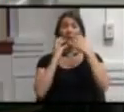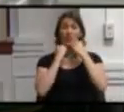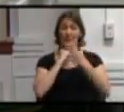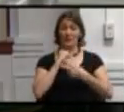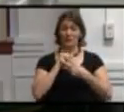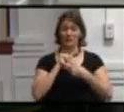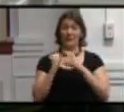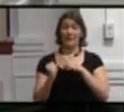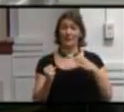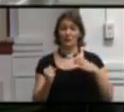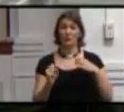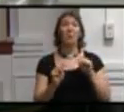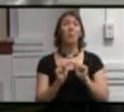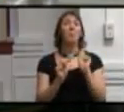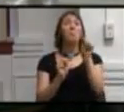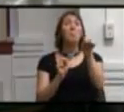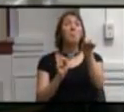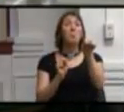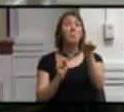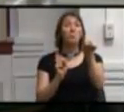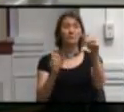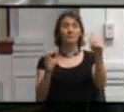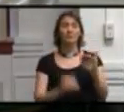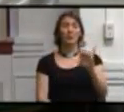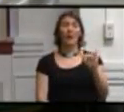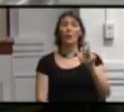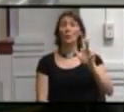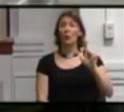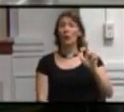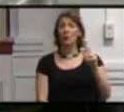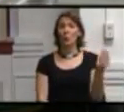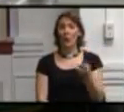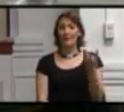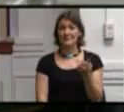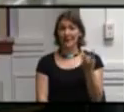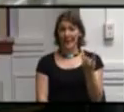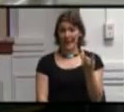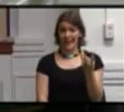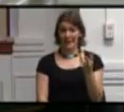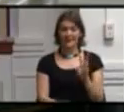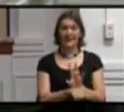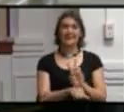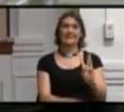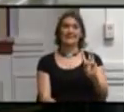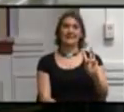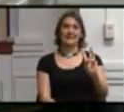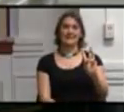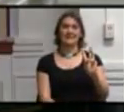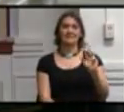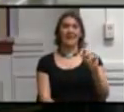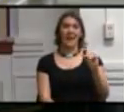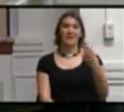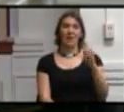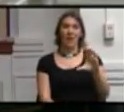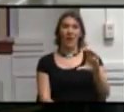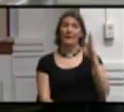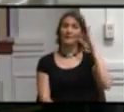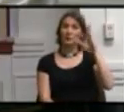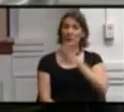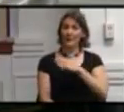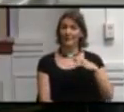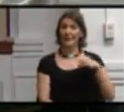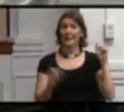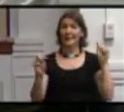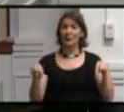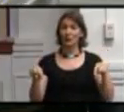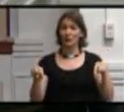Commission, Hannah Cosman Room, July 23rd, Wednesday, 6 p.m., Ad Hoc Futures Committee, Select Board